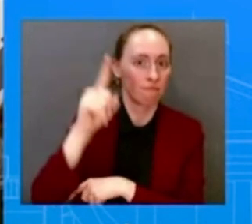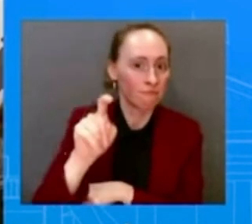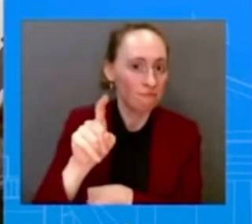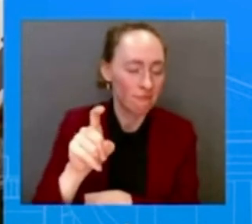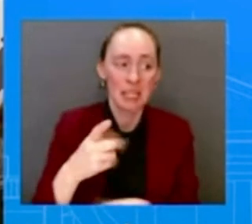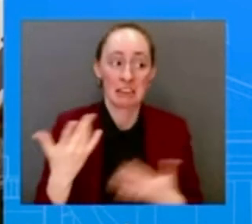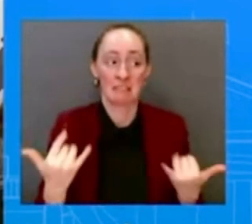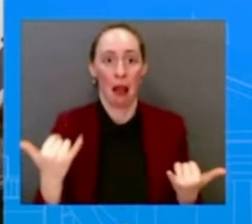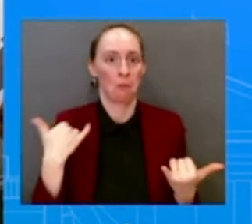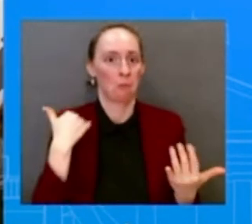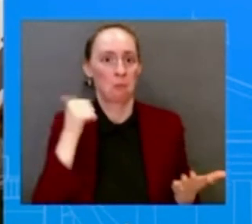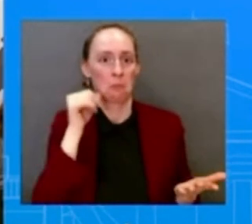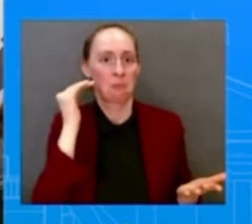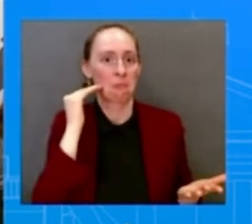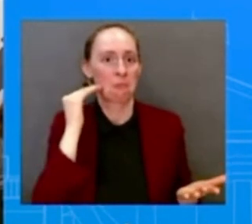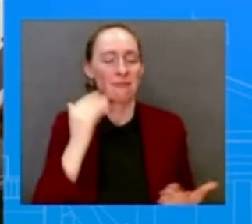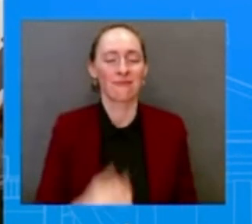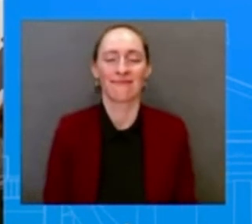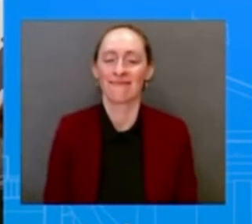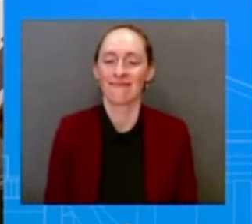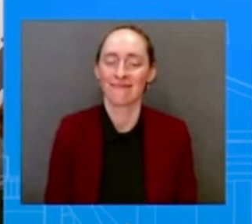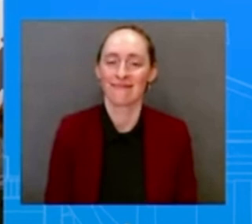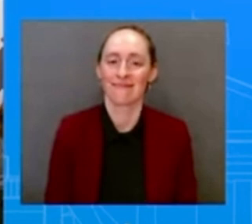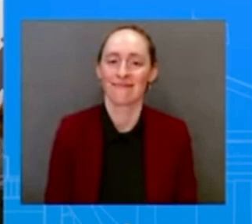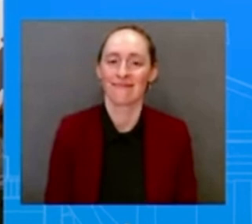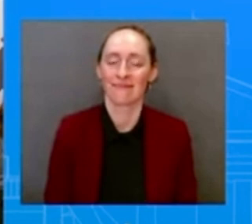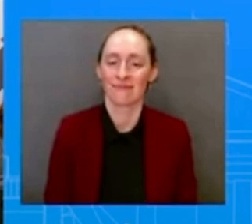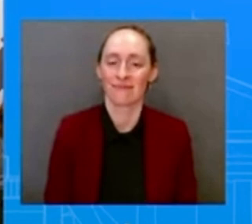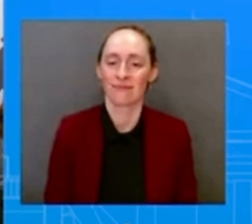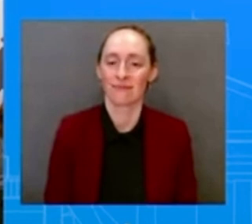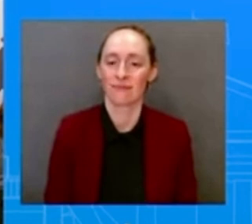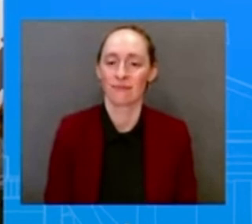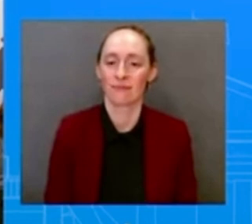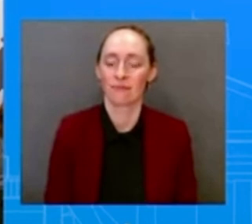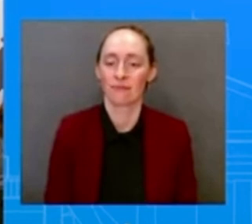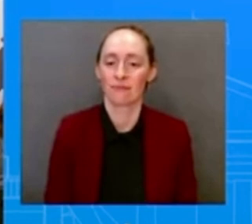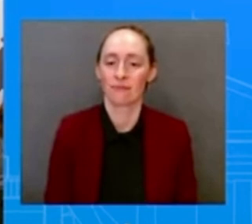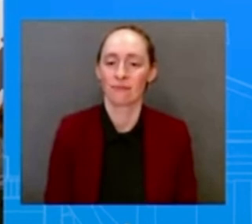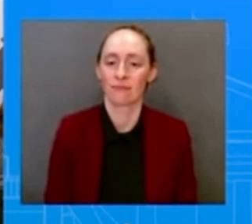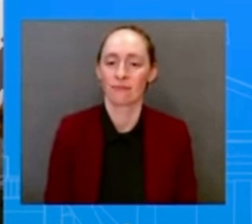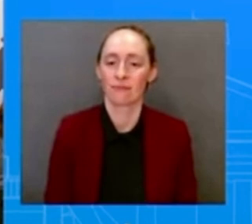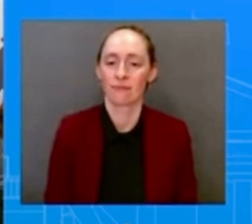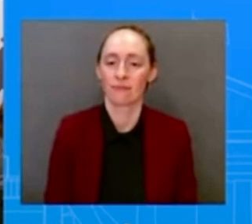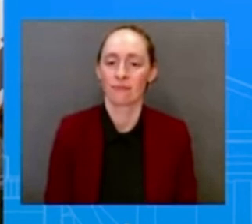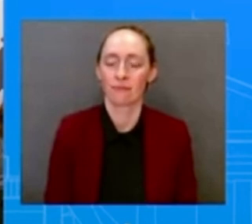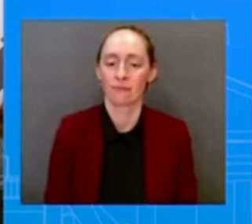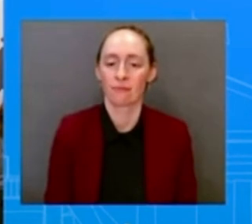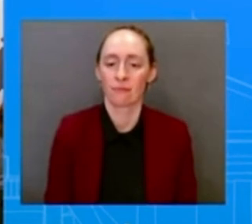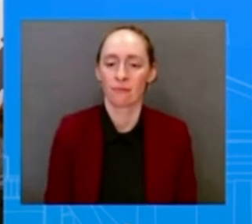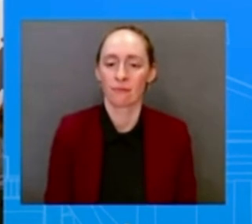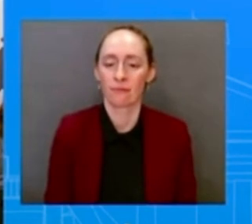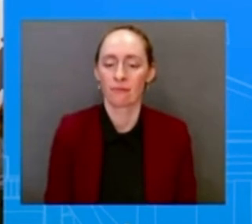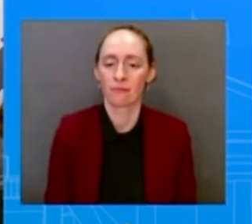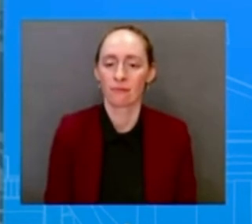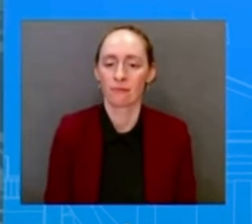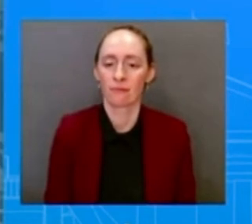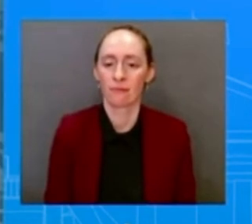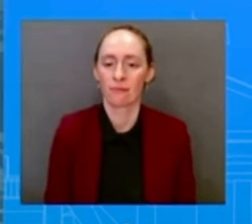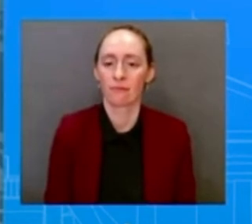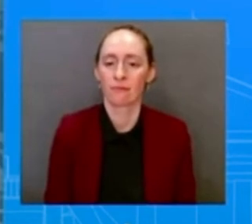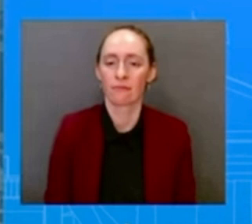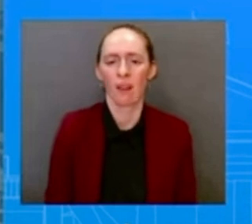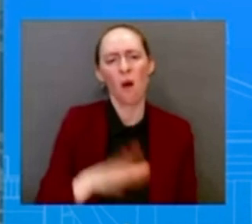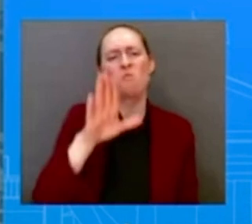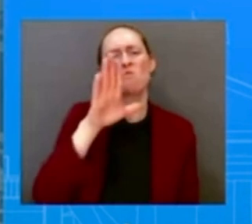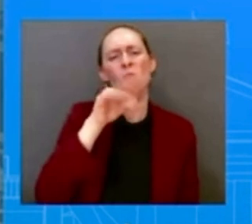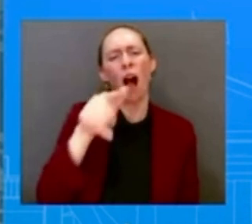threat, but why not wait till it's over warmer water where you could more easily recover? It wasn't heading over warmer water. It was